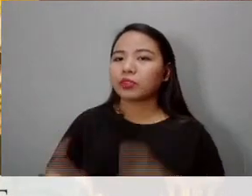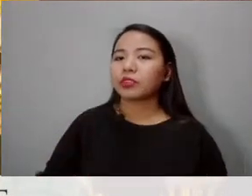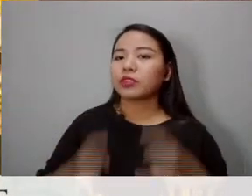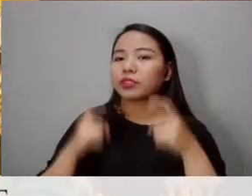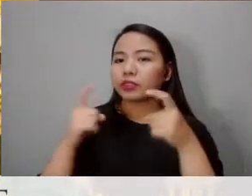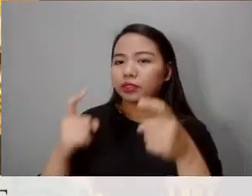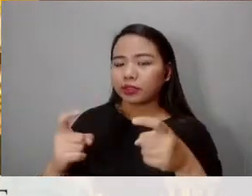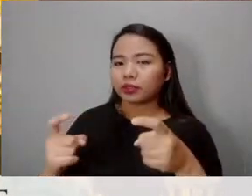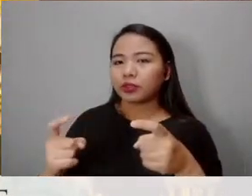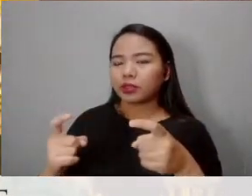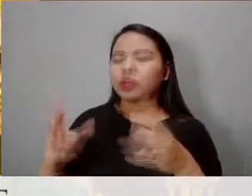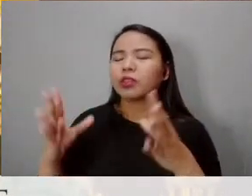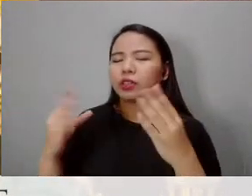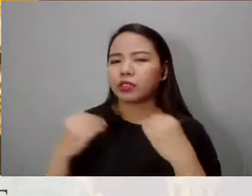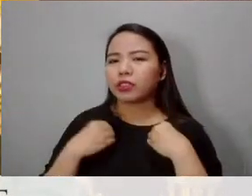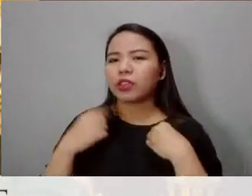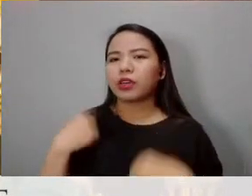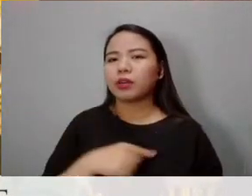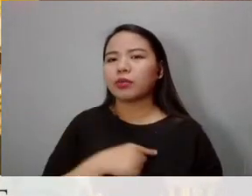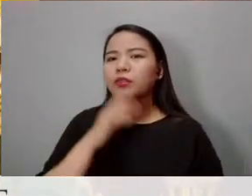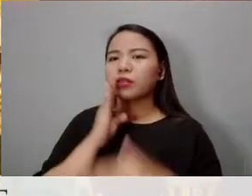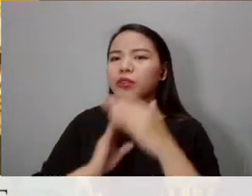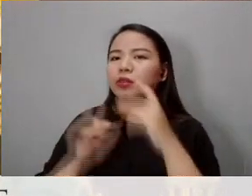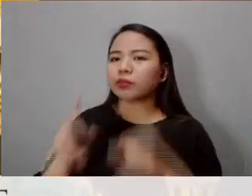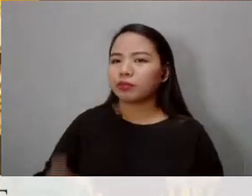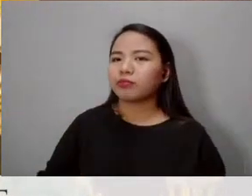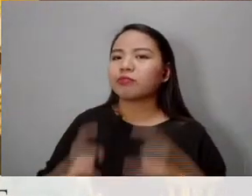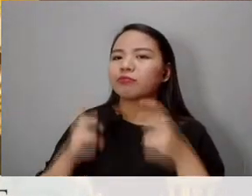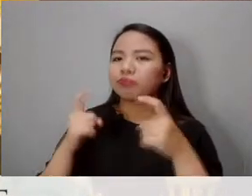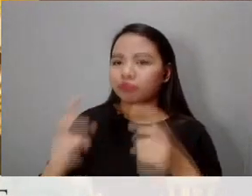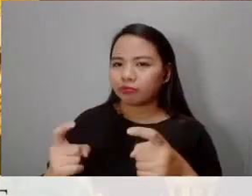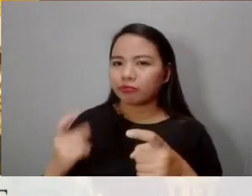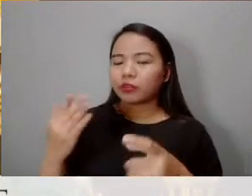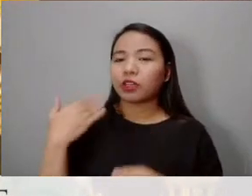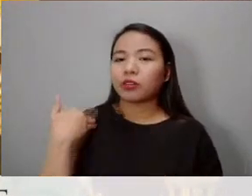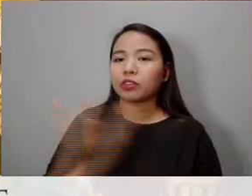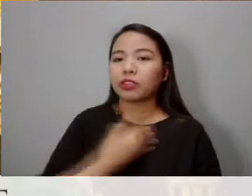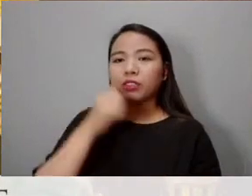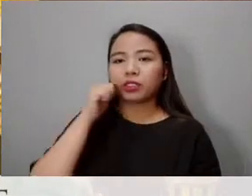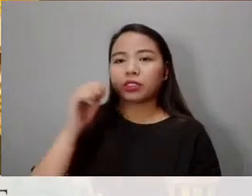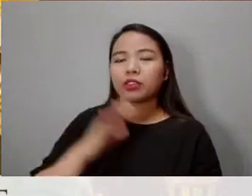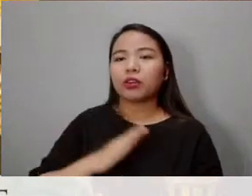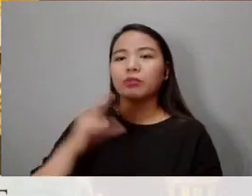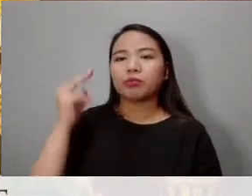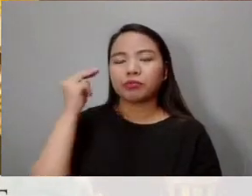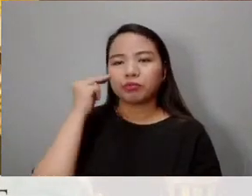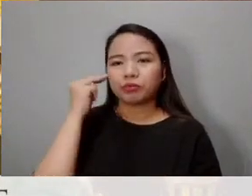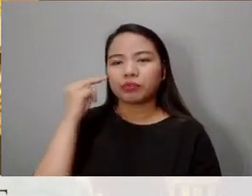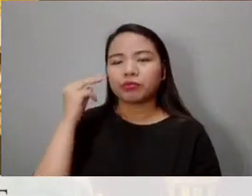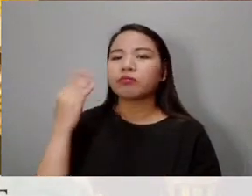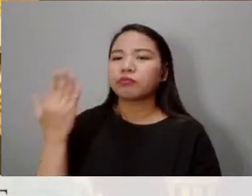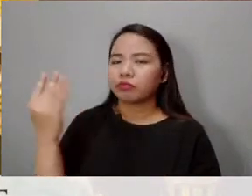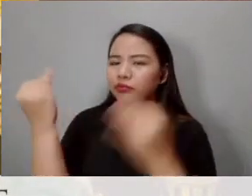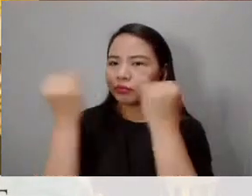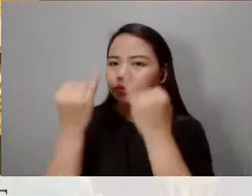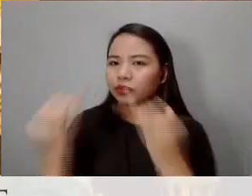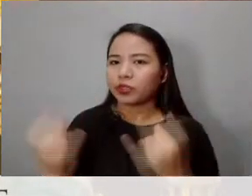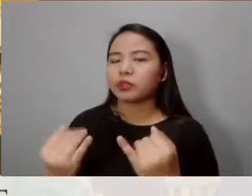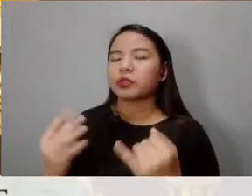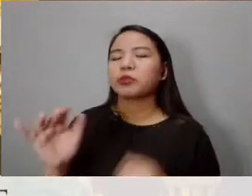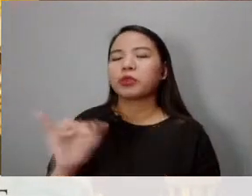Accept our humble gift, the image of Our Lady of Montserrat and the icon of Christ, the